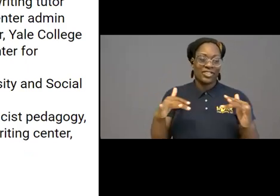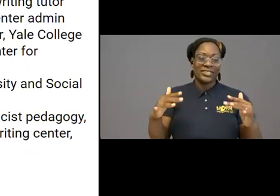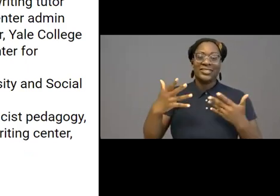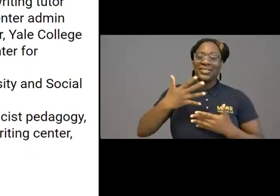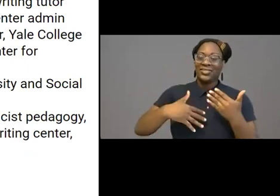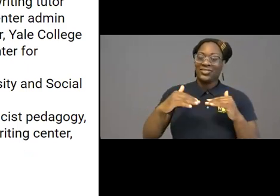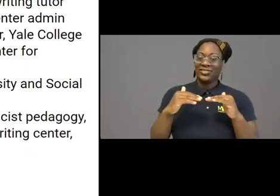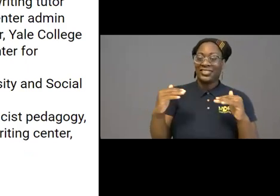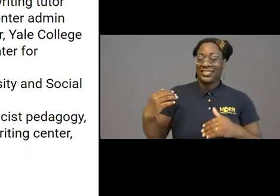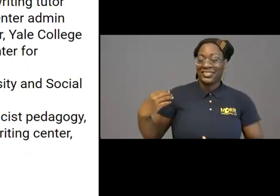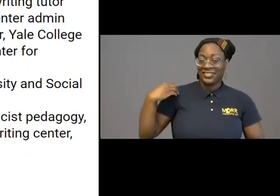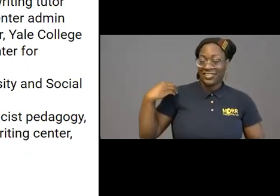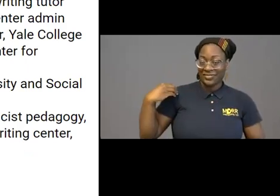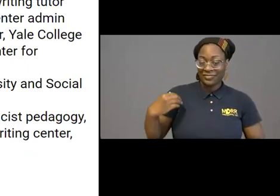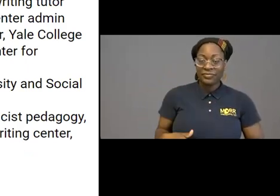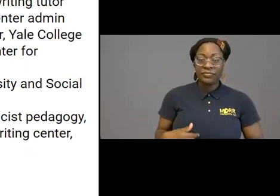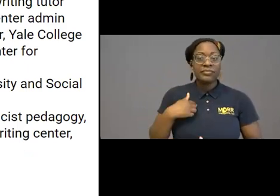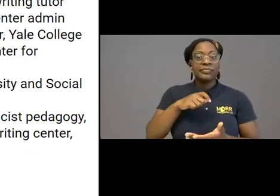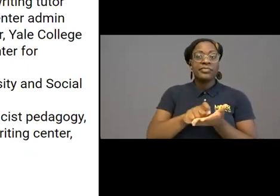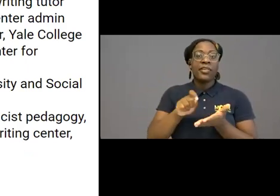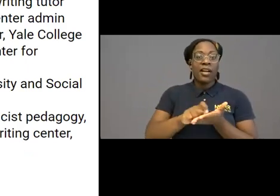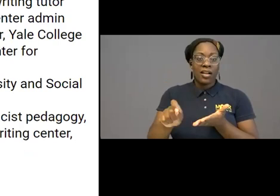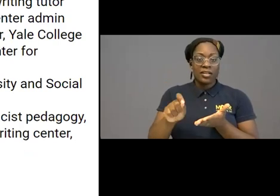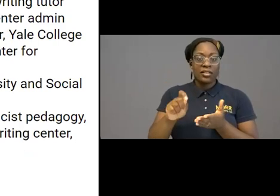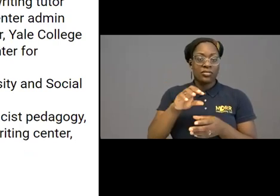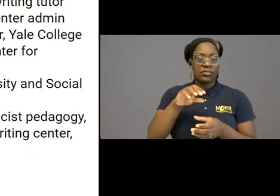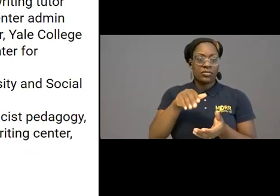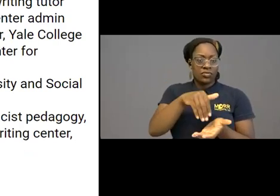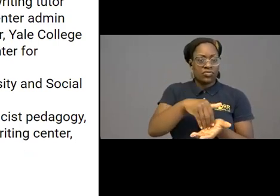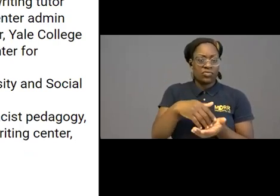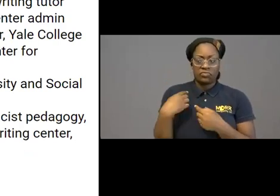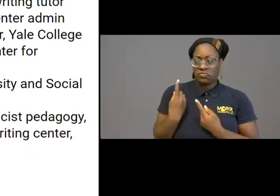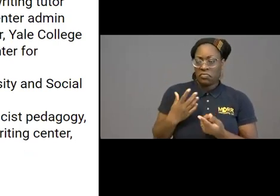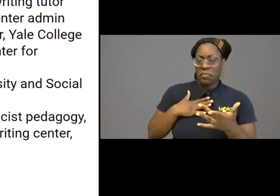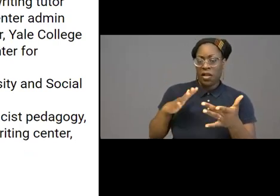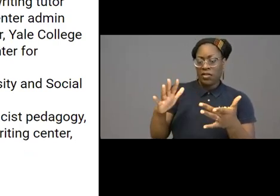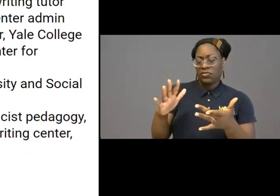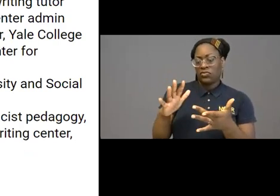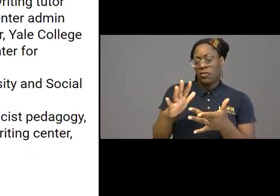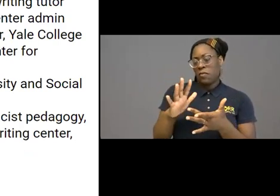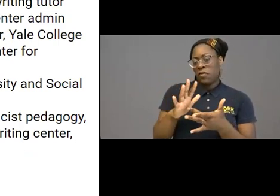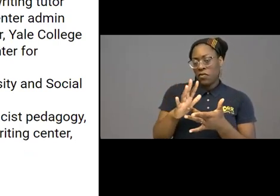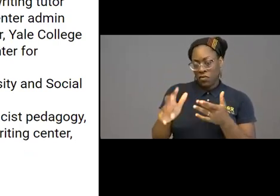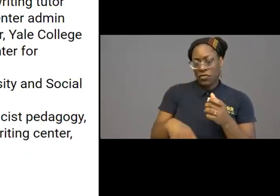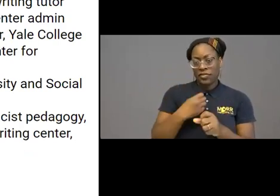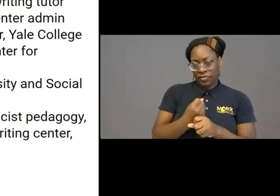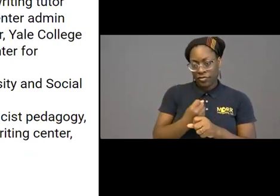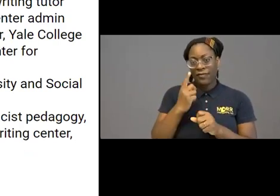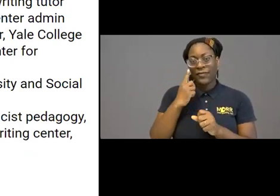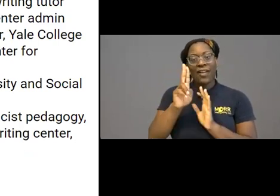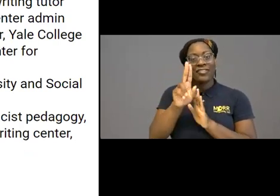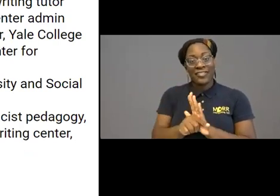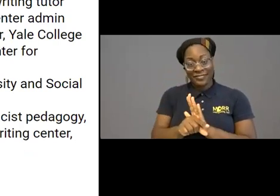centers since my sophomore year of undergrad. I just immediately loved the ability to talk to so many different